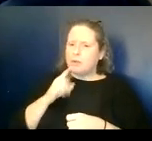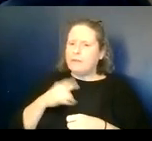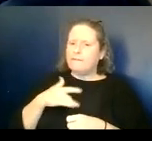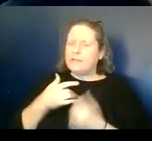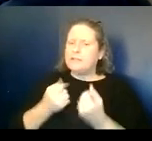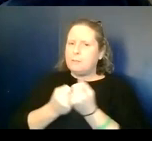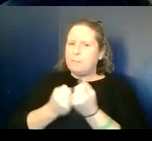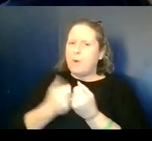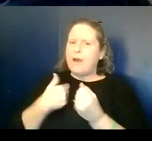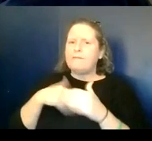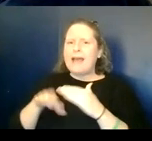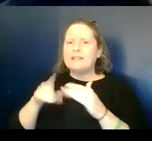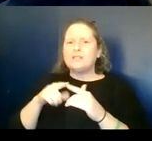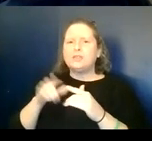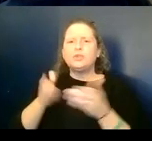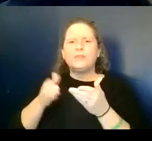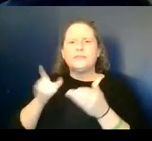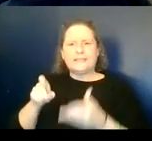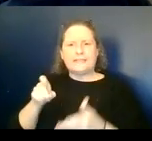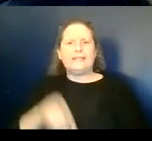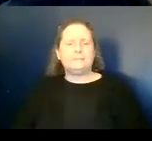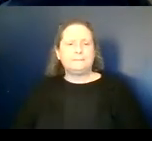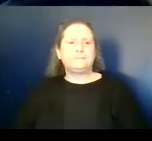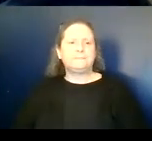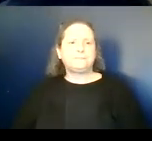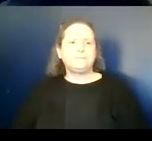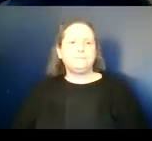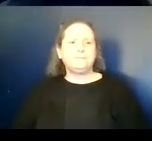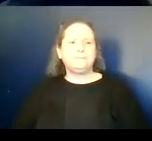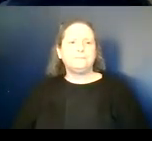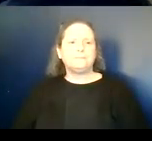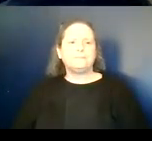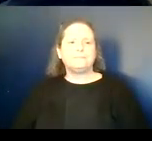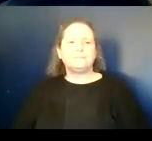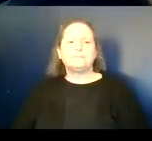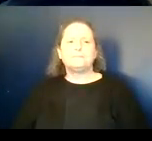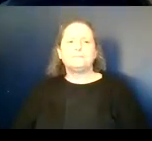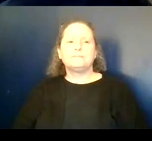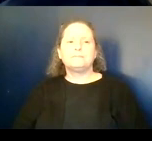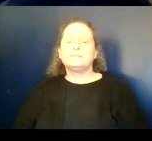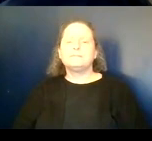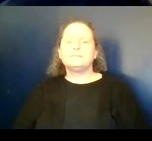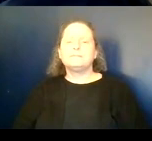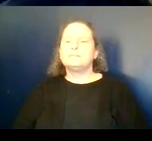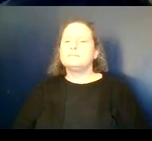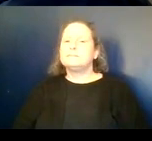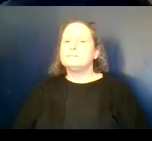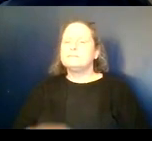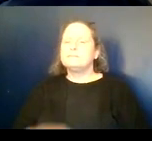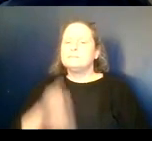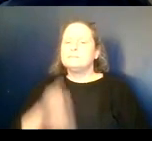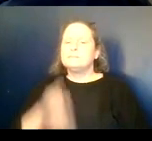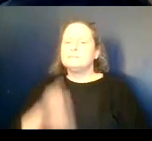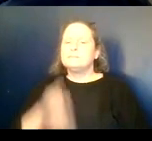access to services. Just wanting to reference the Sexual Assault Survivors